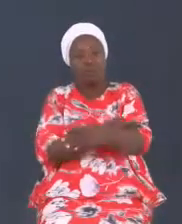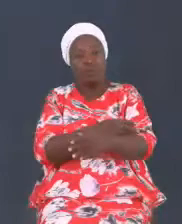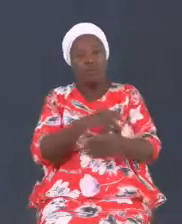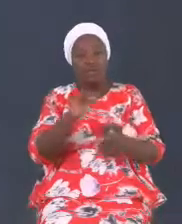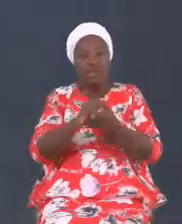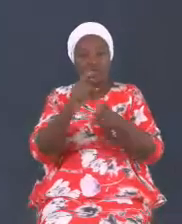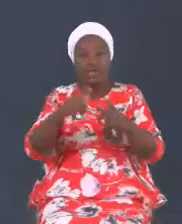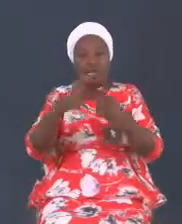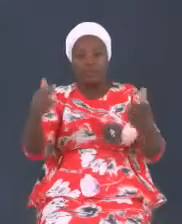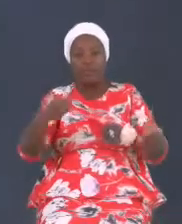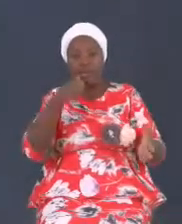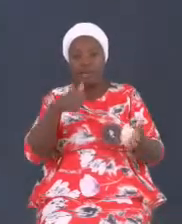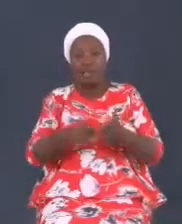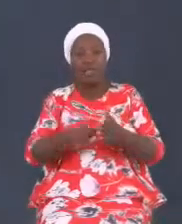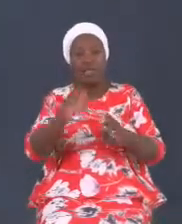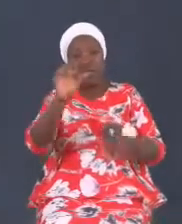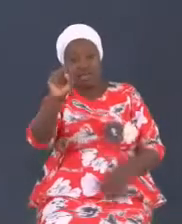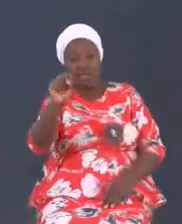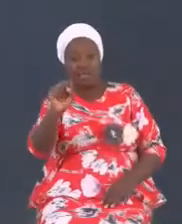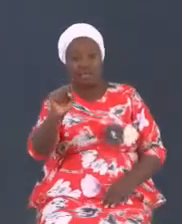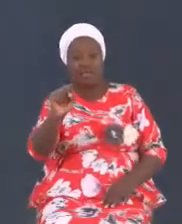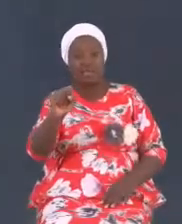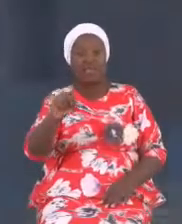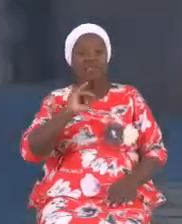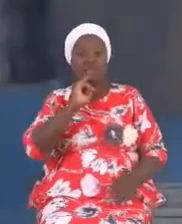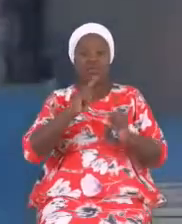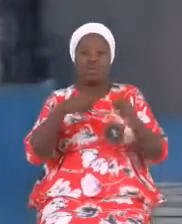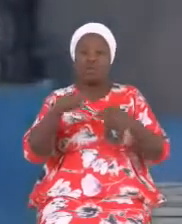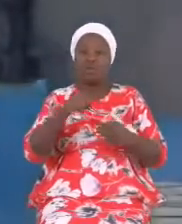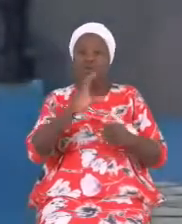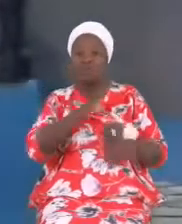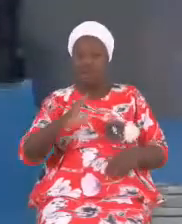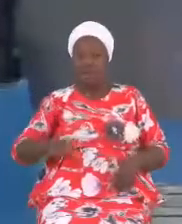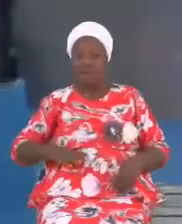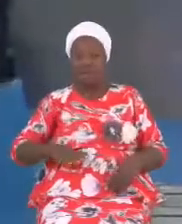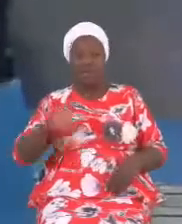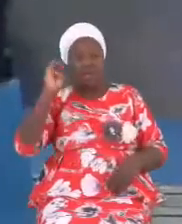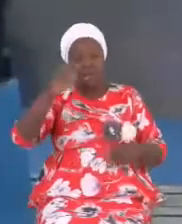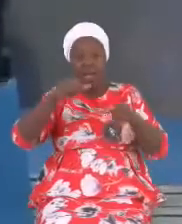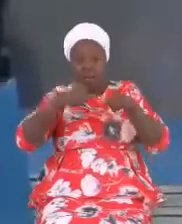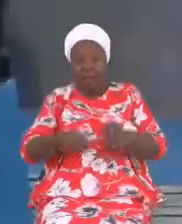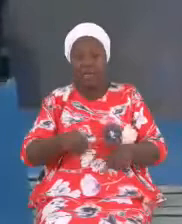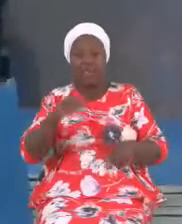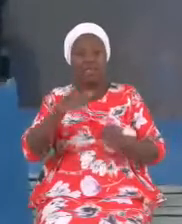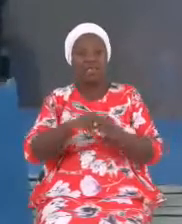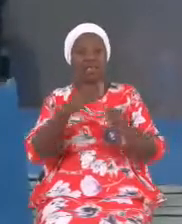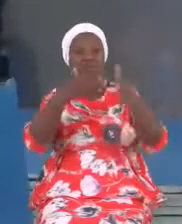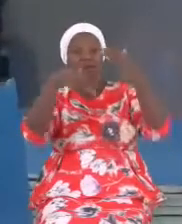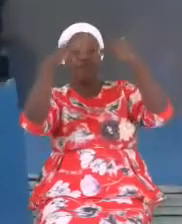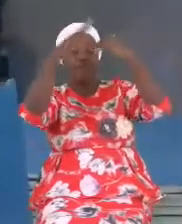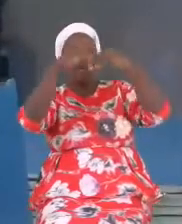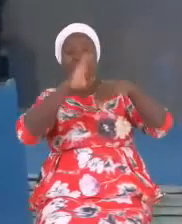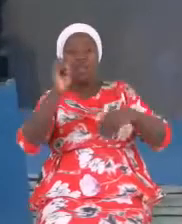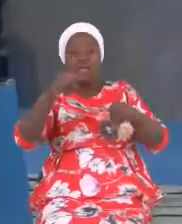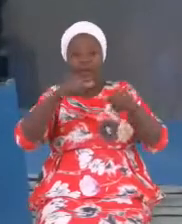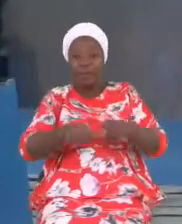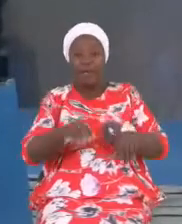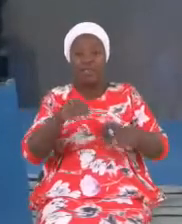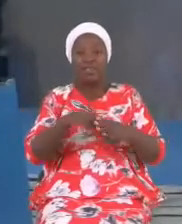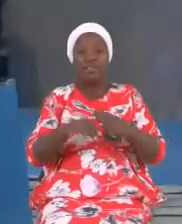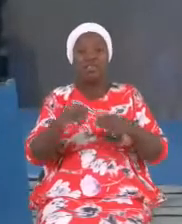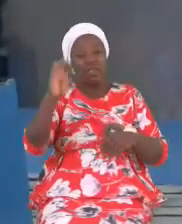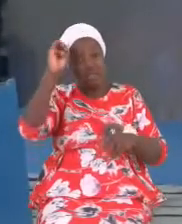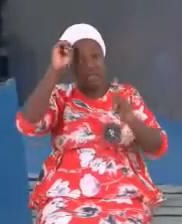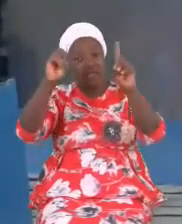capital S there, is talking about Christ. He abides in heaven. He abides in glory.